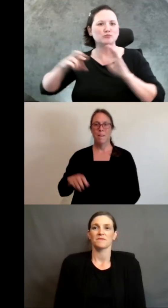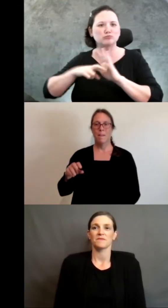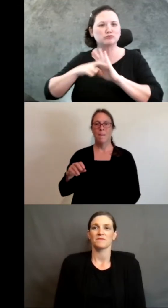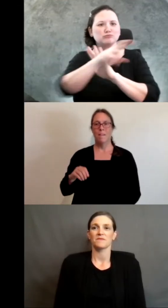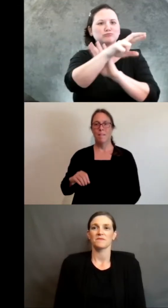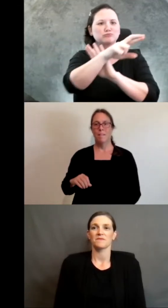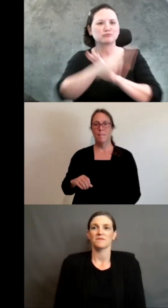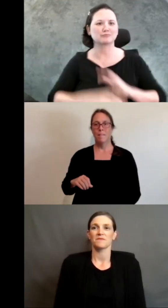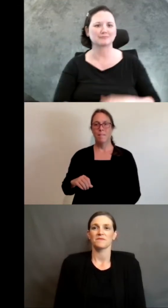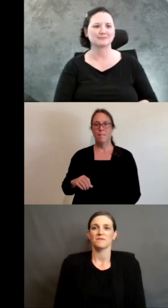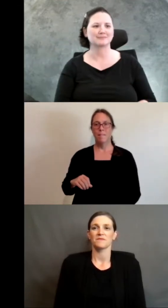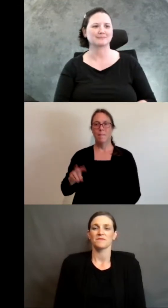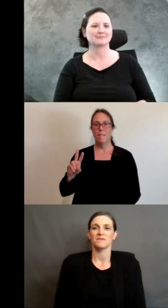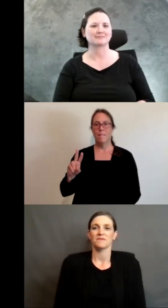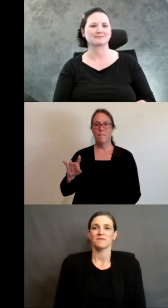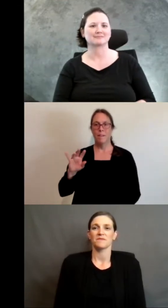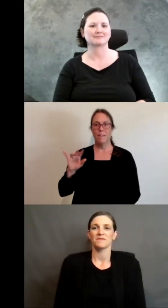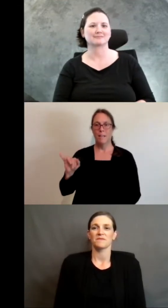you, Johnny.